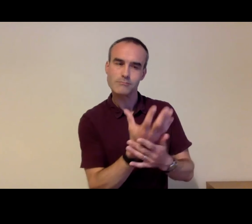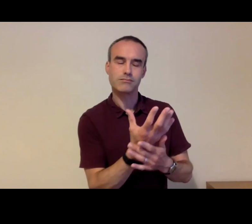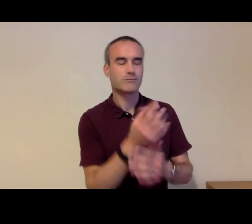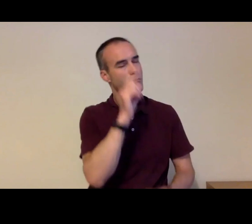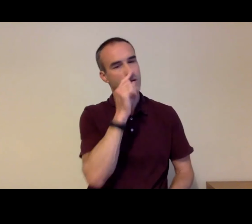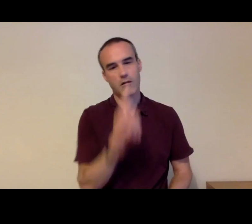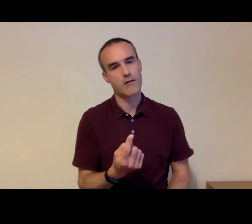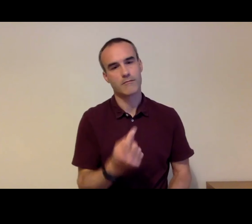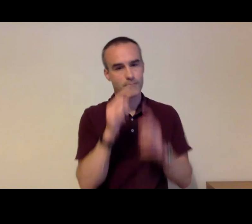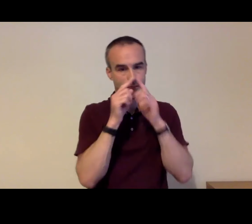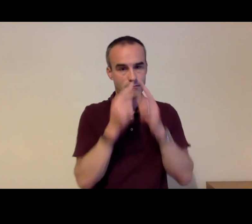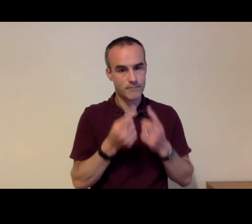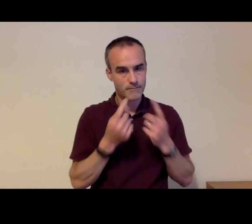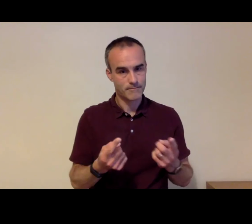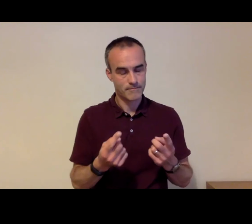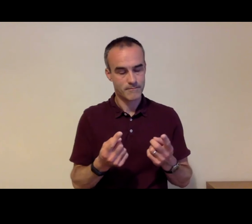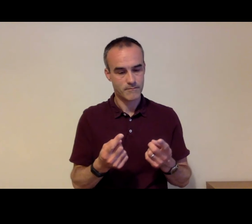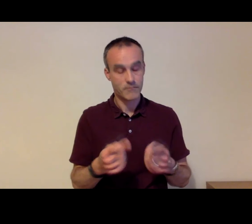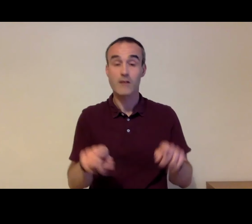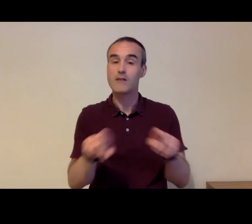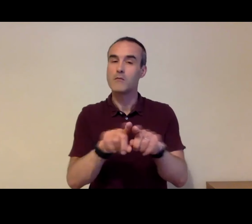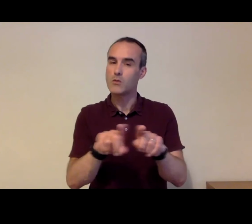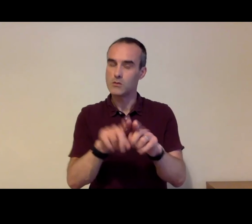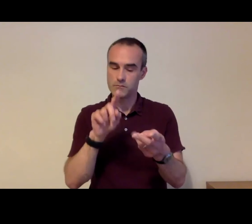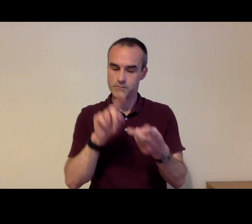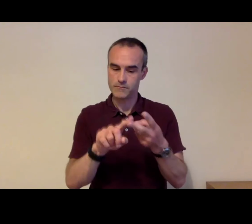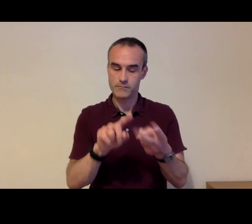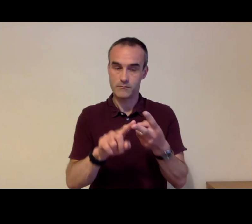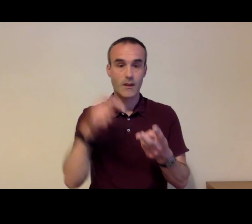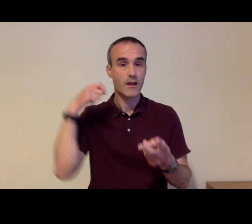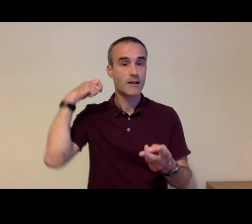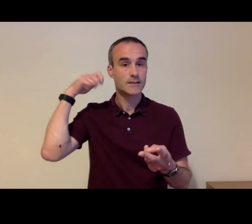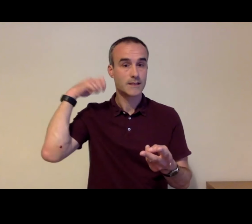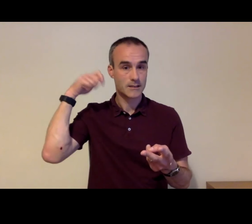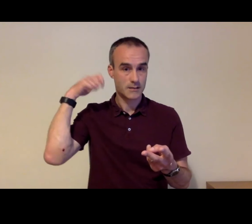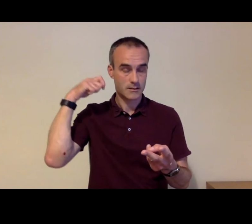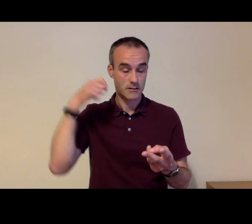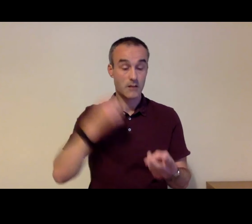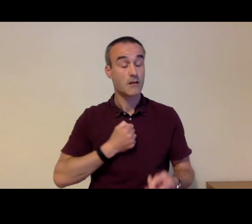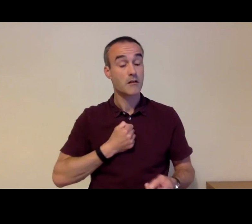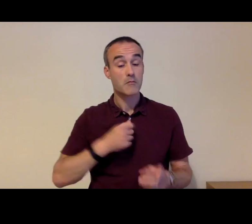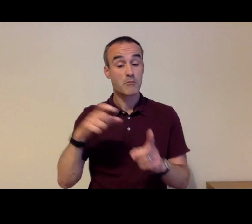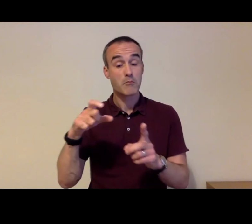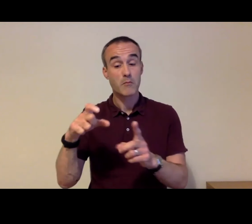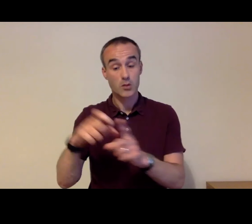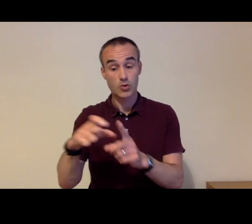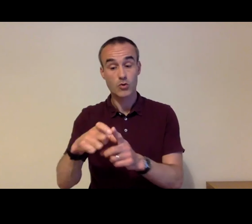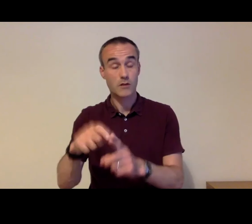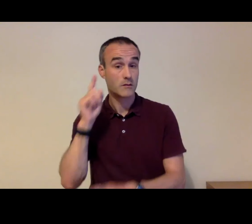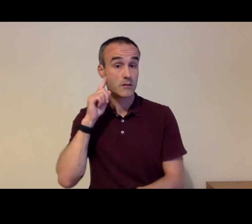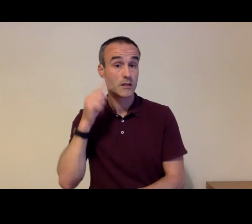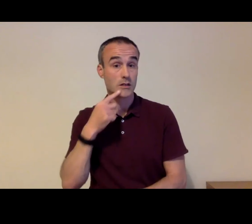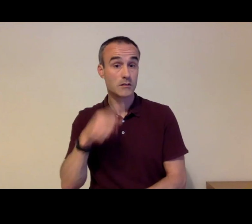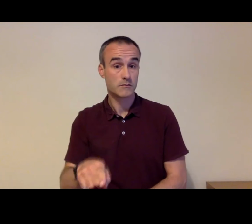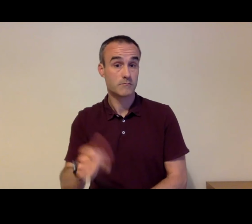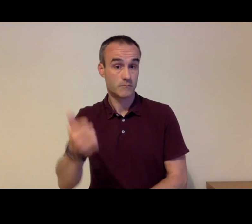But the other thing is tinnitus. One of my daughters isn't deaf, but she's now got tinnitus. I've got